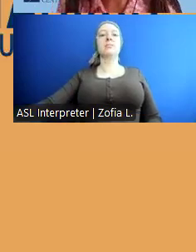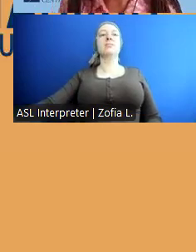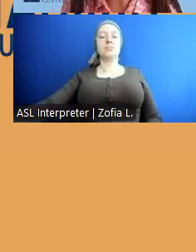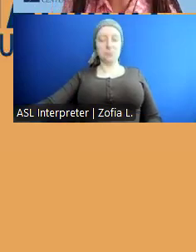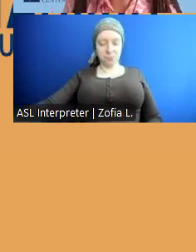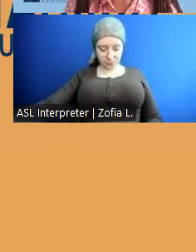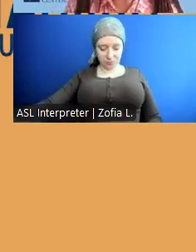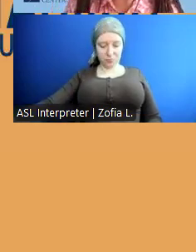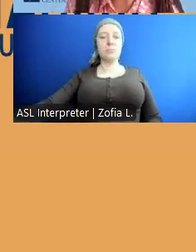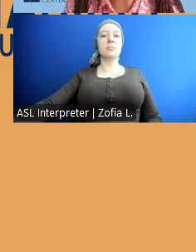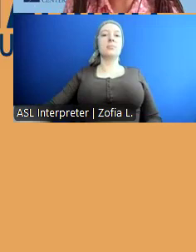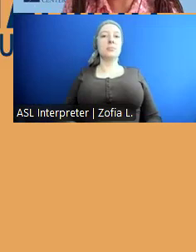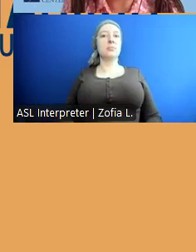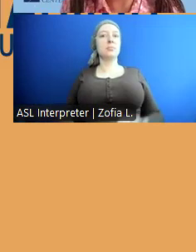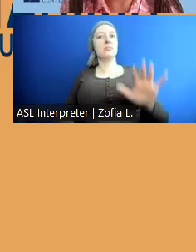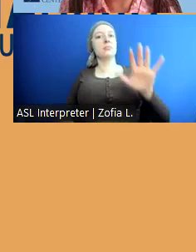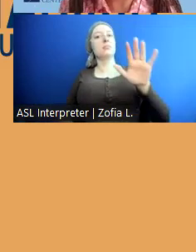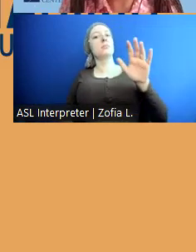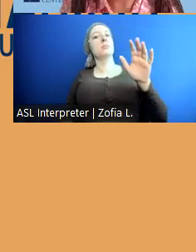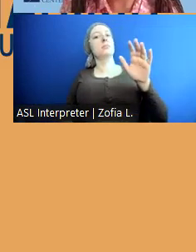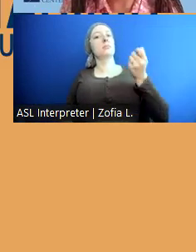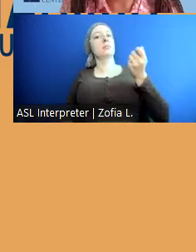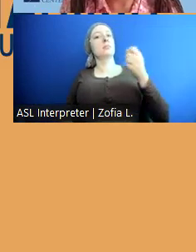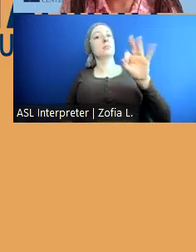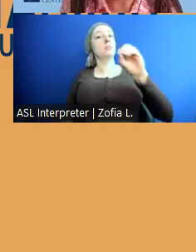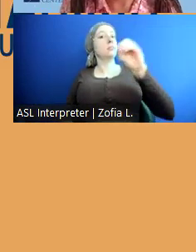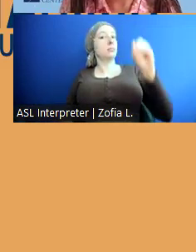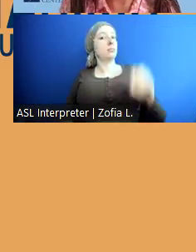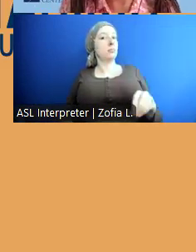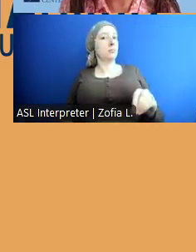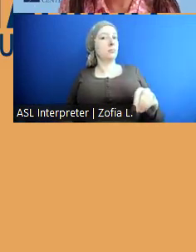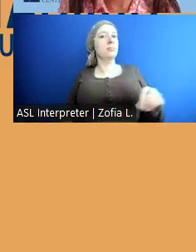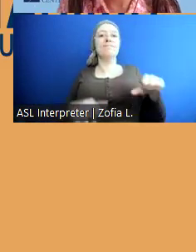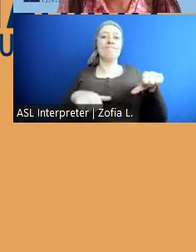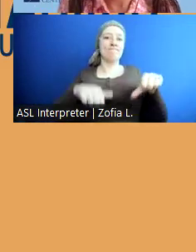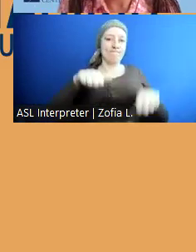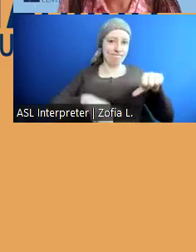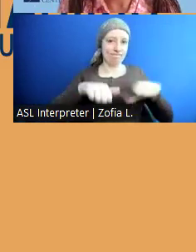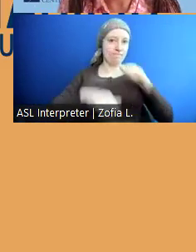Okay, so there's about 19% that say unsure,